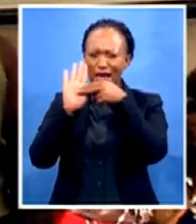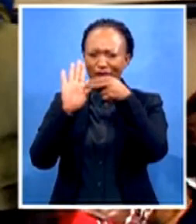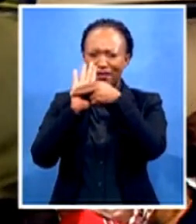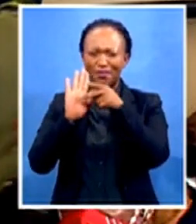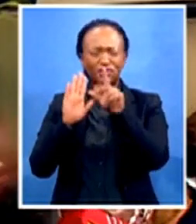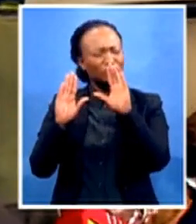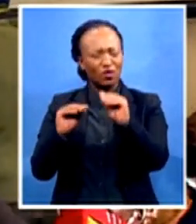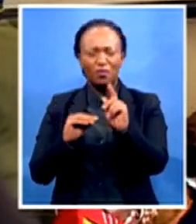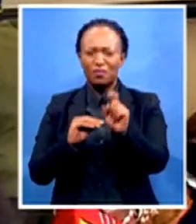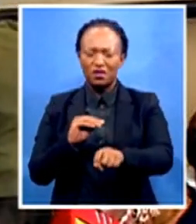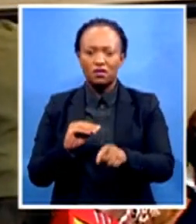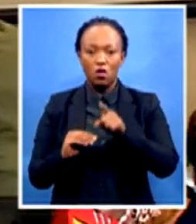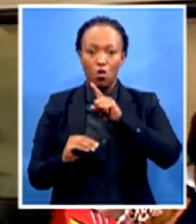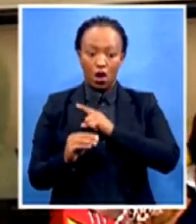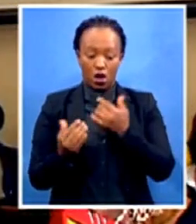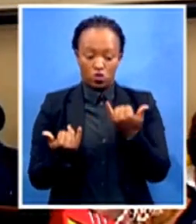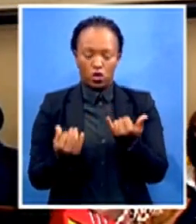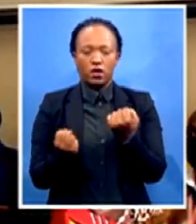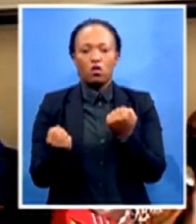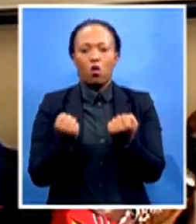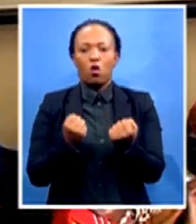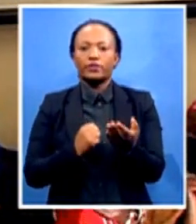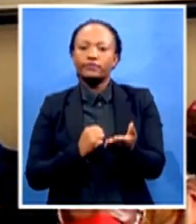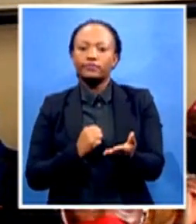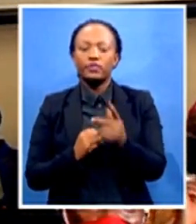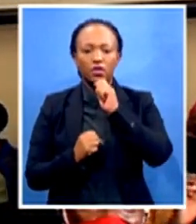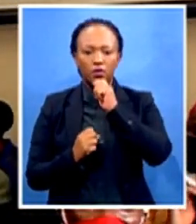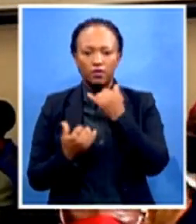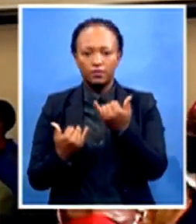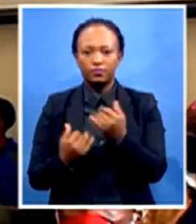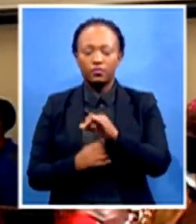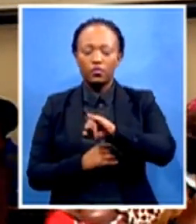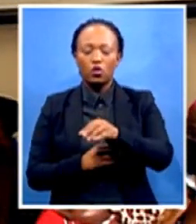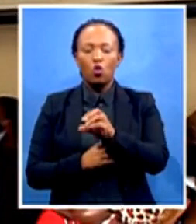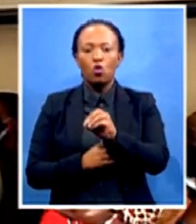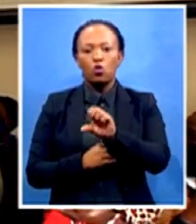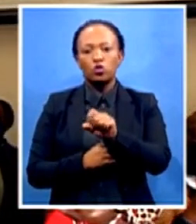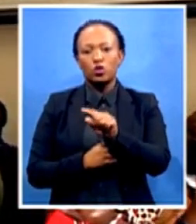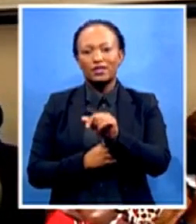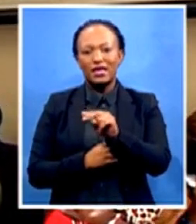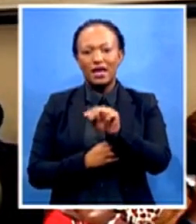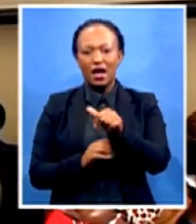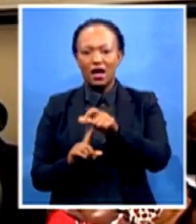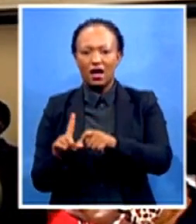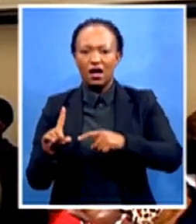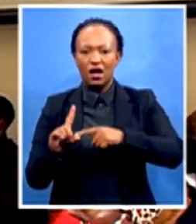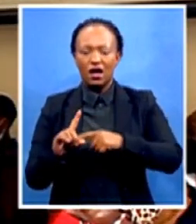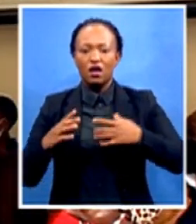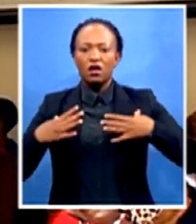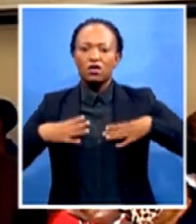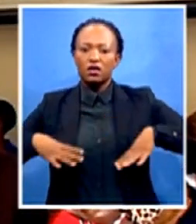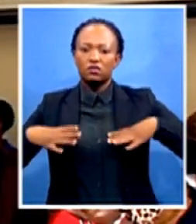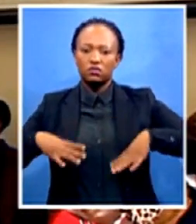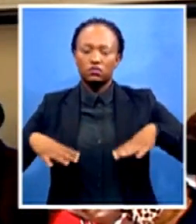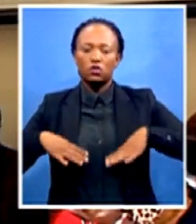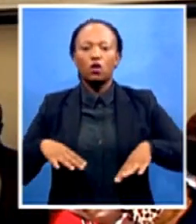this morning. Jostina Sangweni was wearing a bai, the traditional healer's regalia.